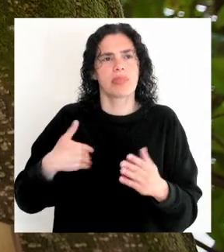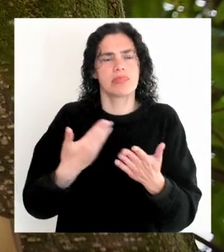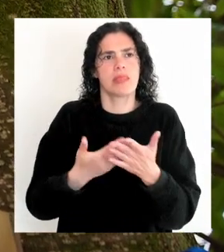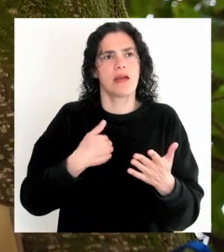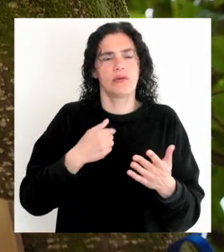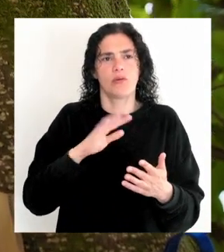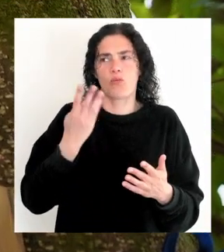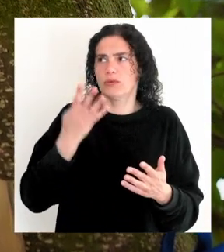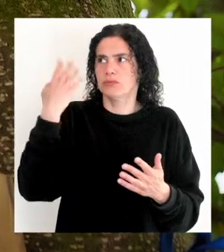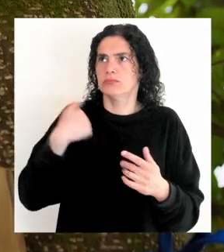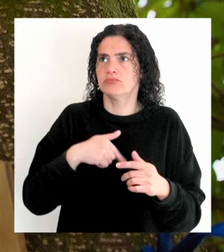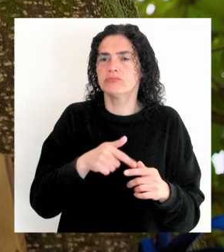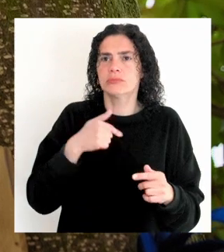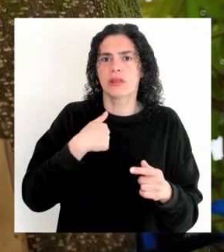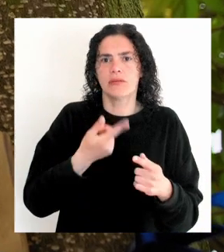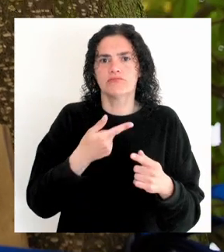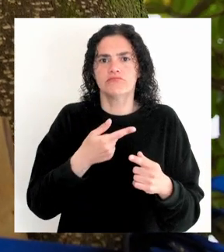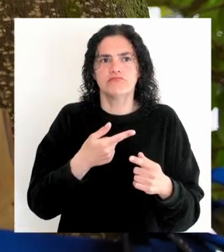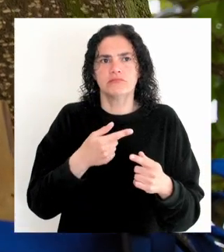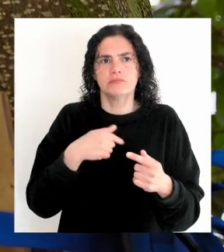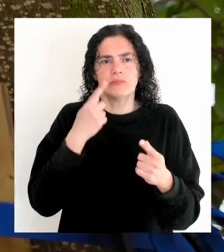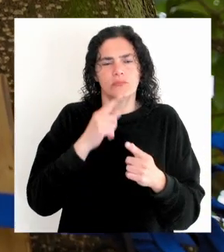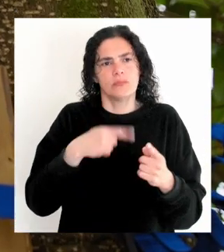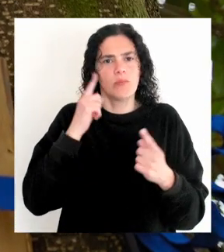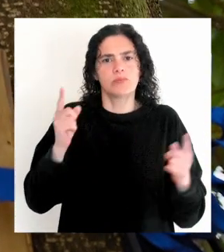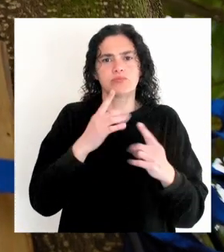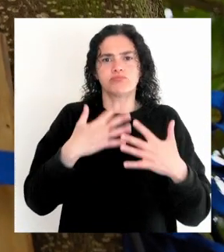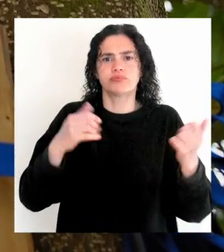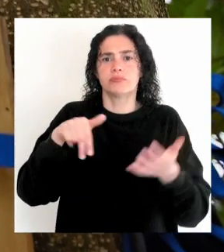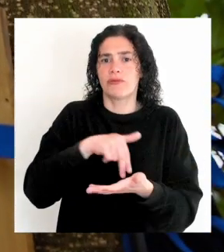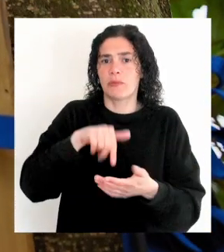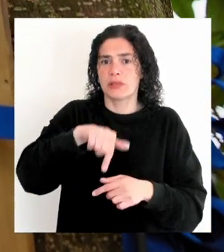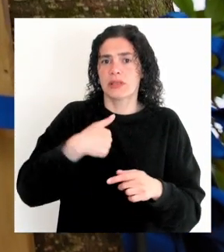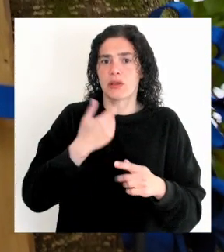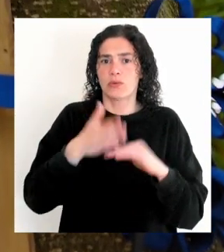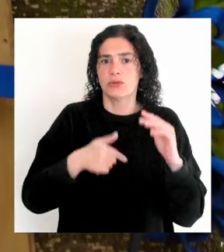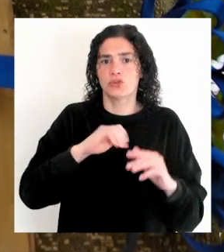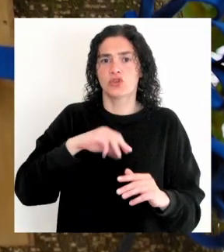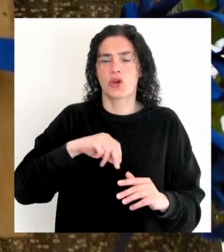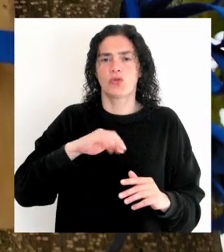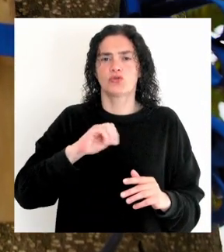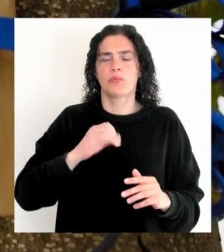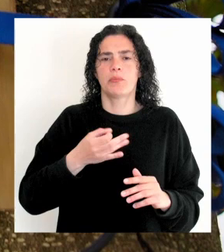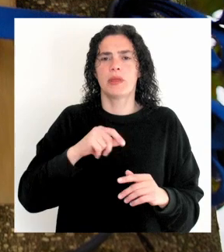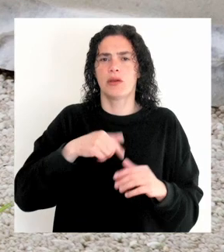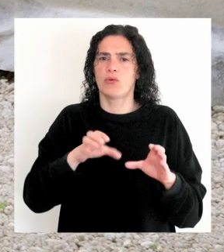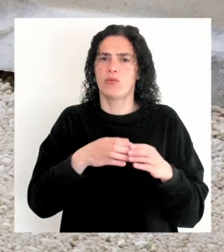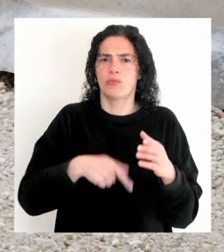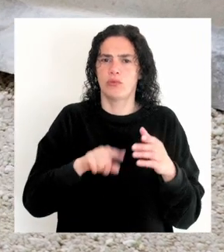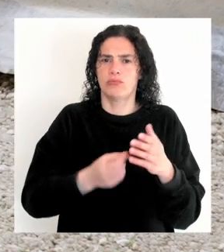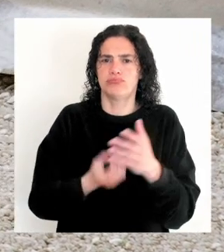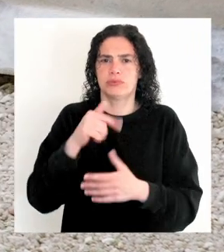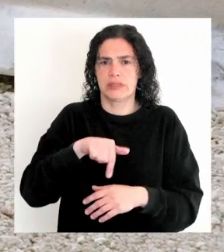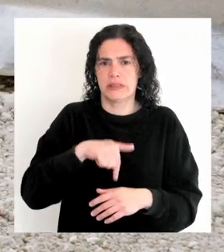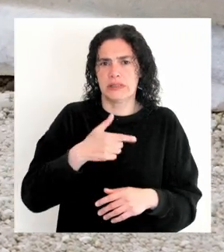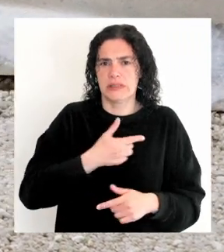first 4 years ago to a series of concerts and performances that happened with Sonoscopia here, the collective of improvisers